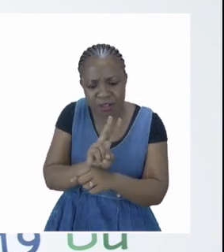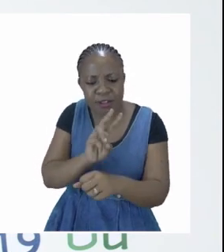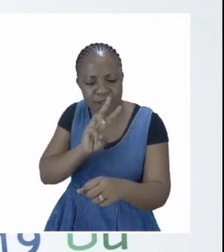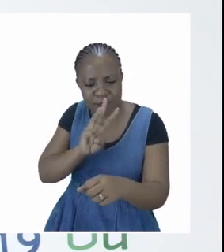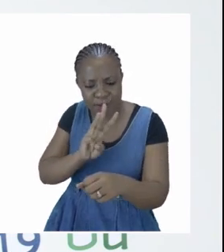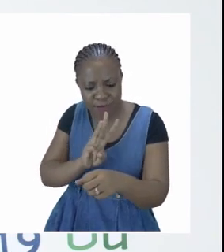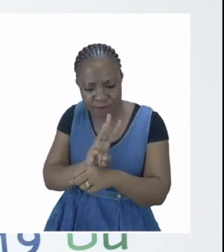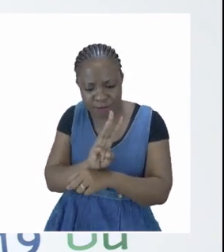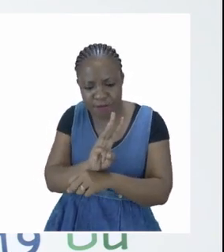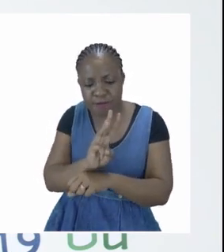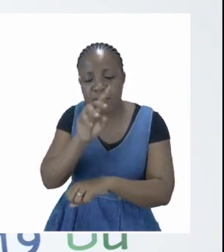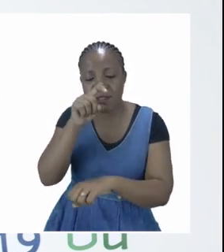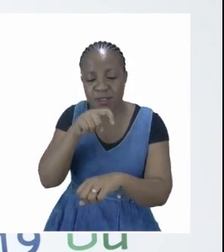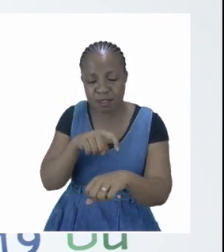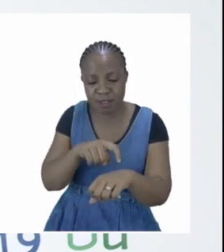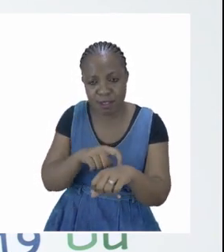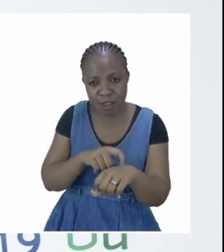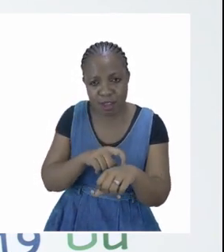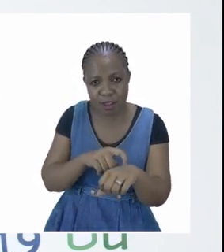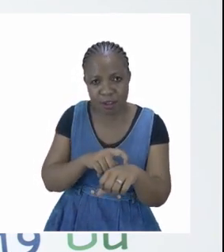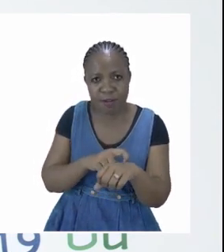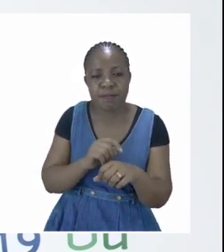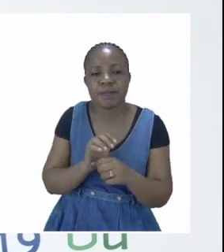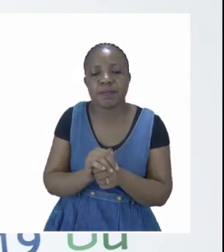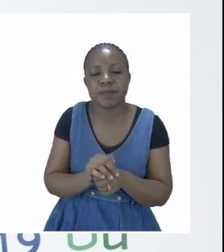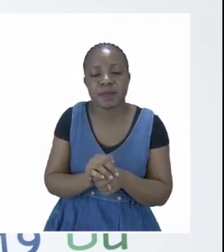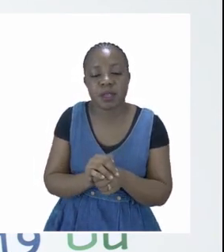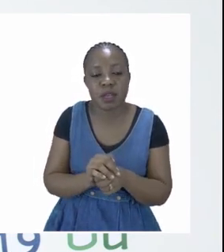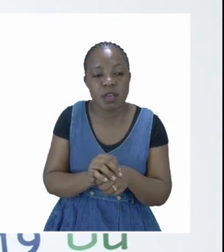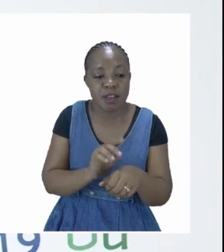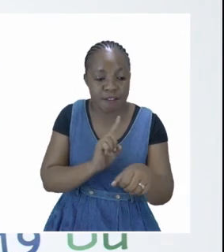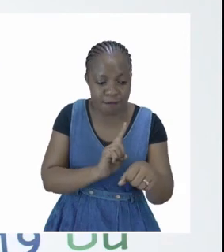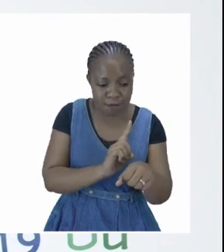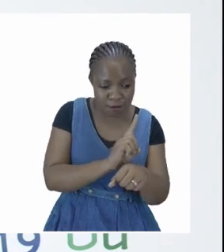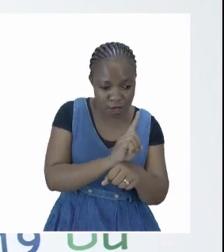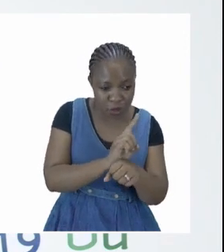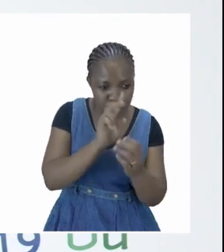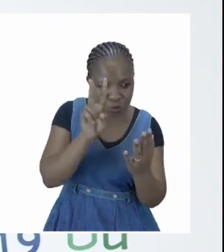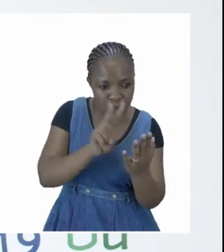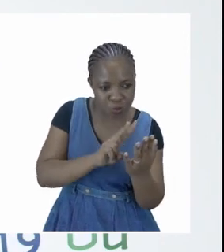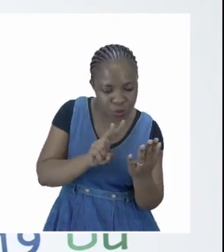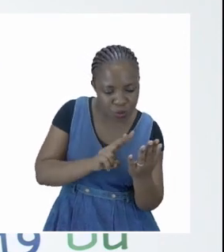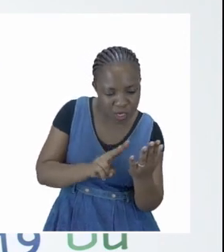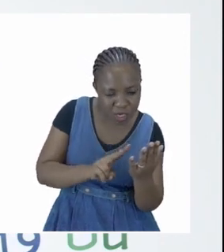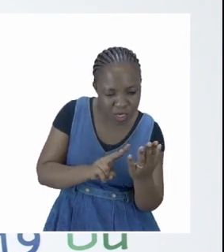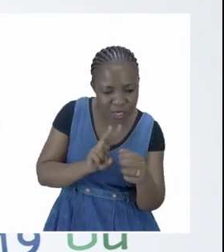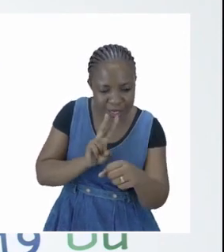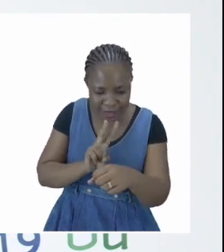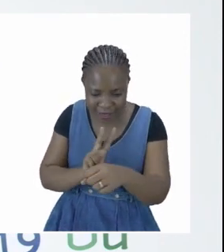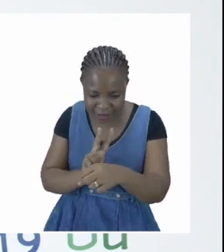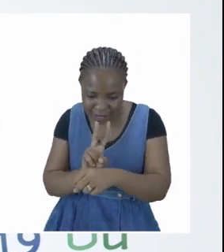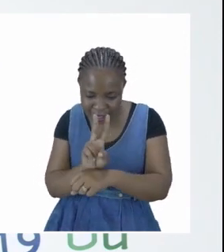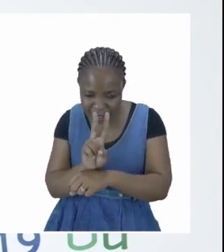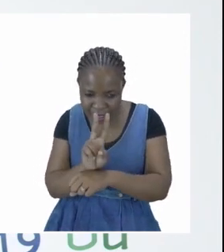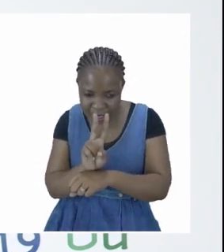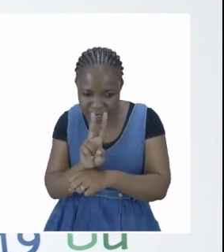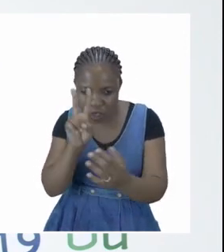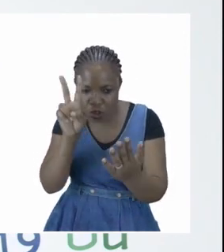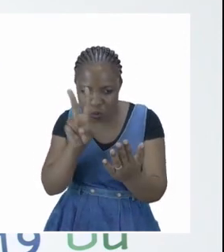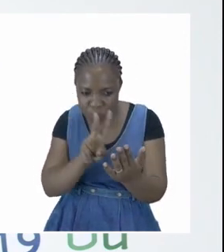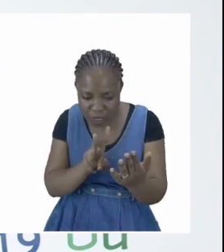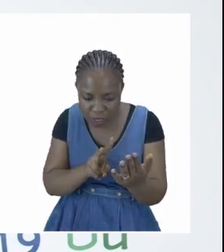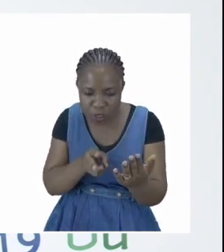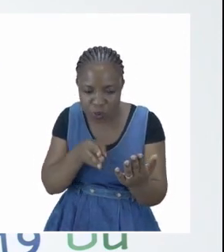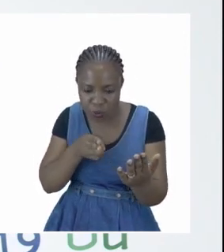The second time is to try and find our answers. And then the third time that you are going to